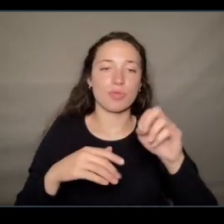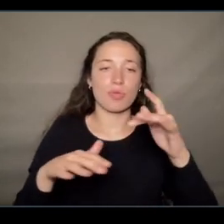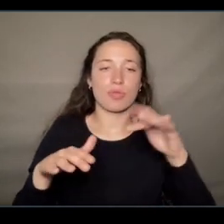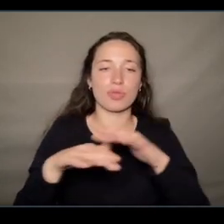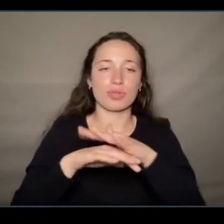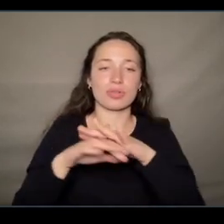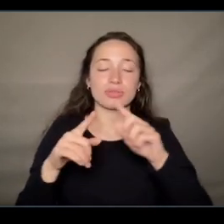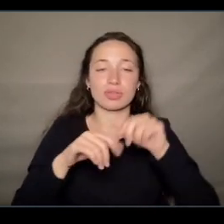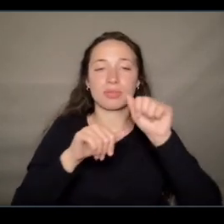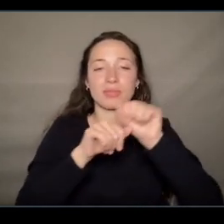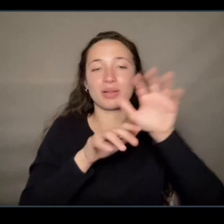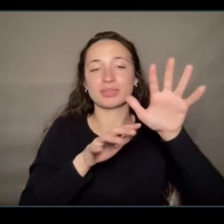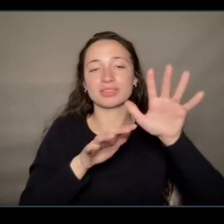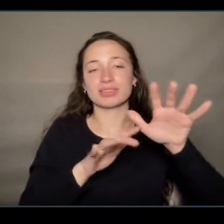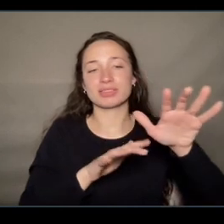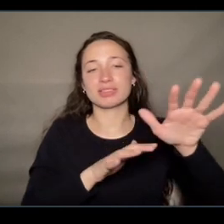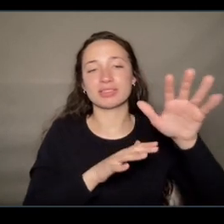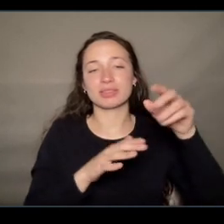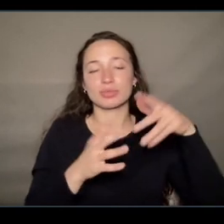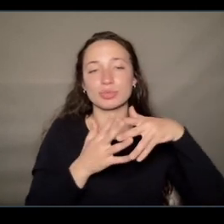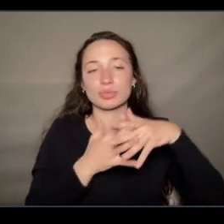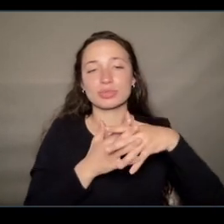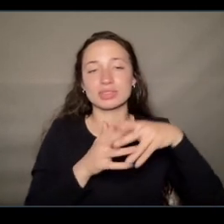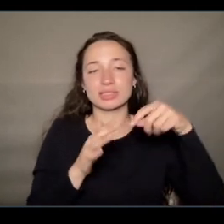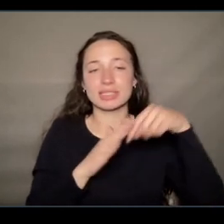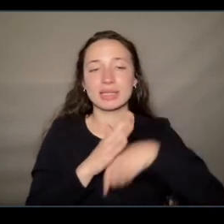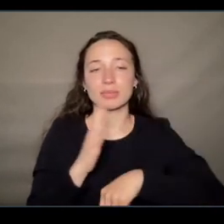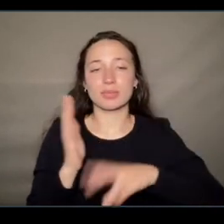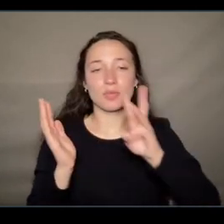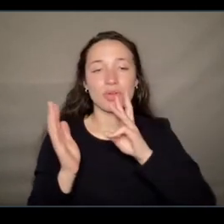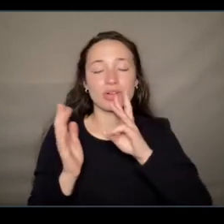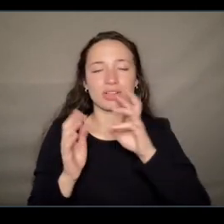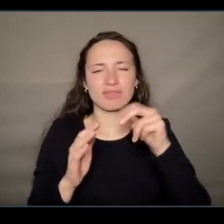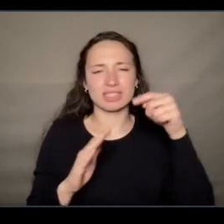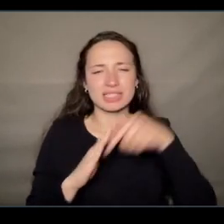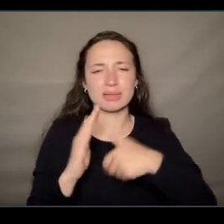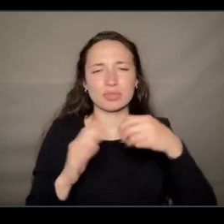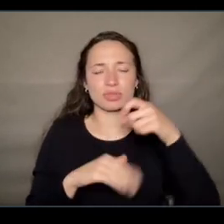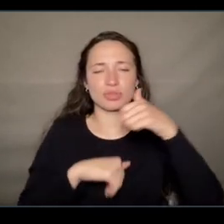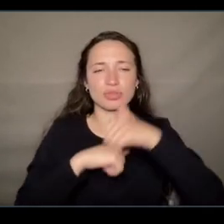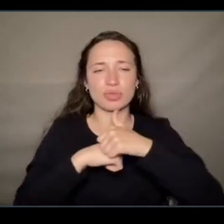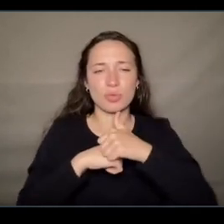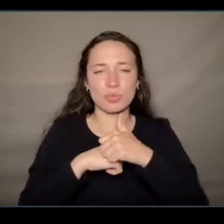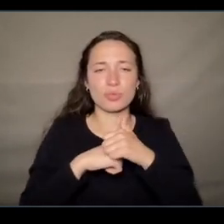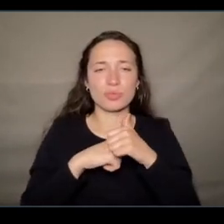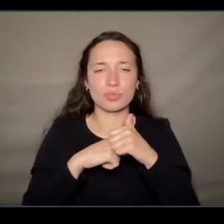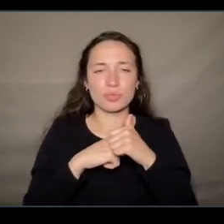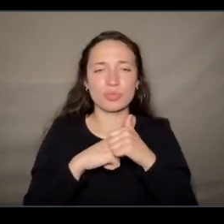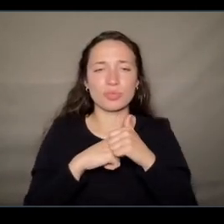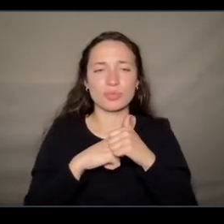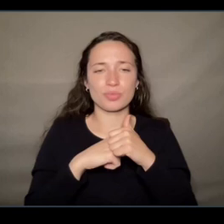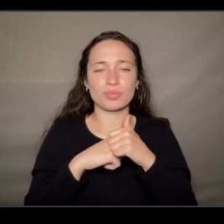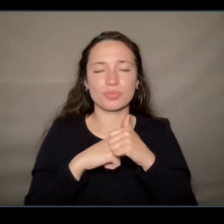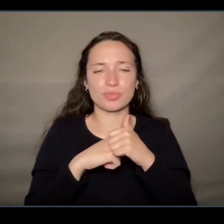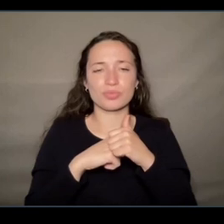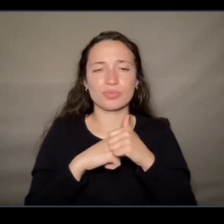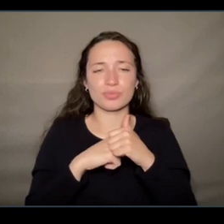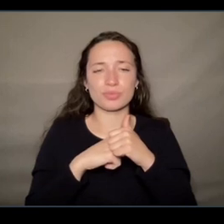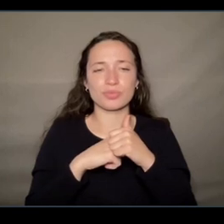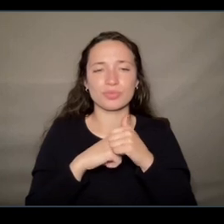shore and to the mountain, our roots deep in water, even deeper in stone.